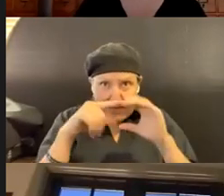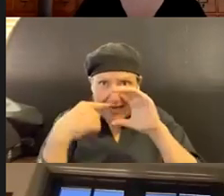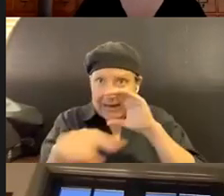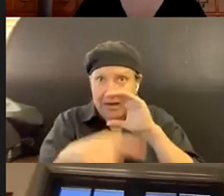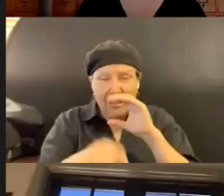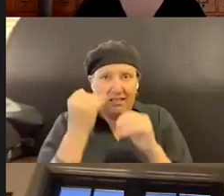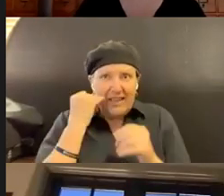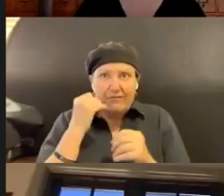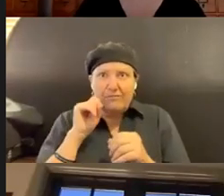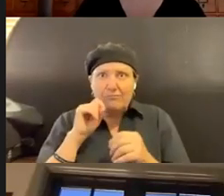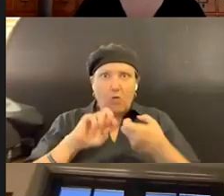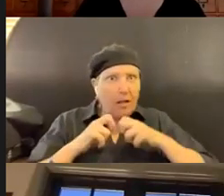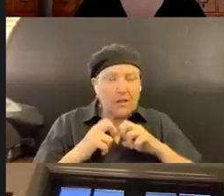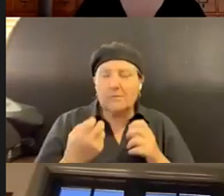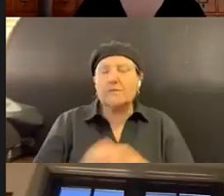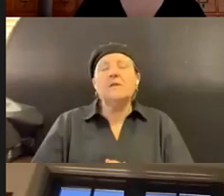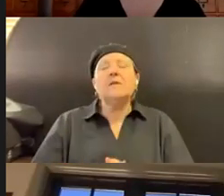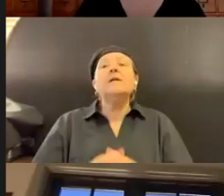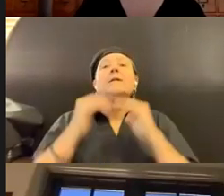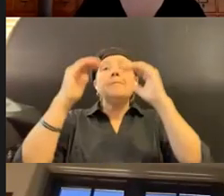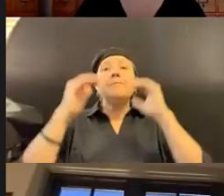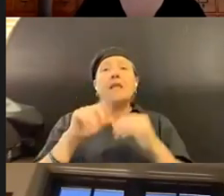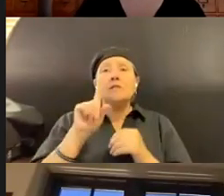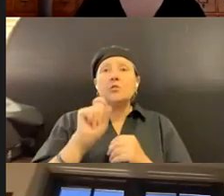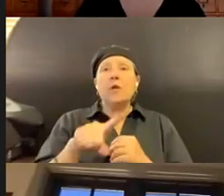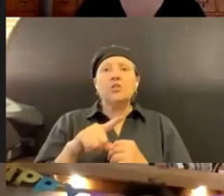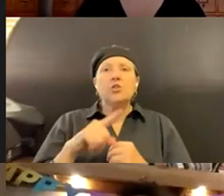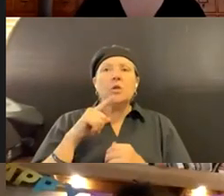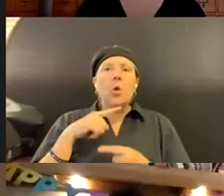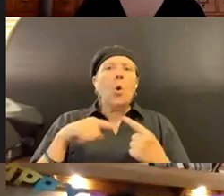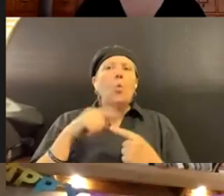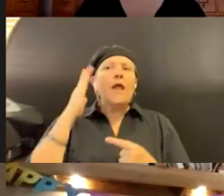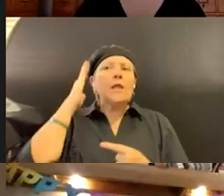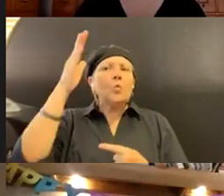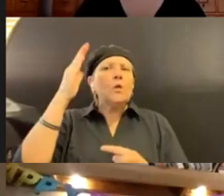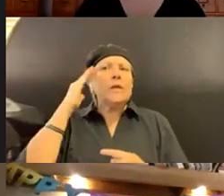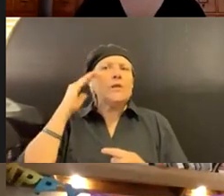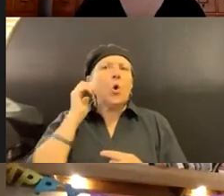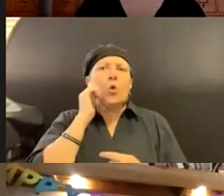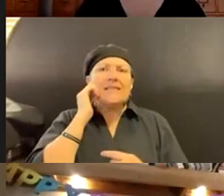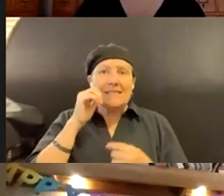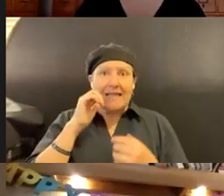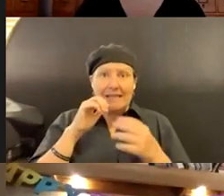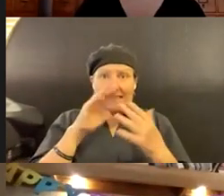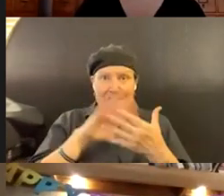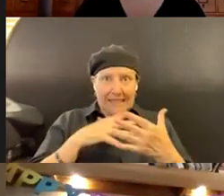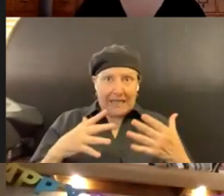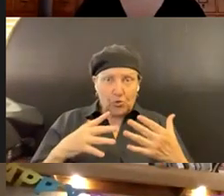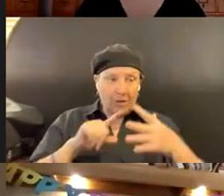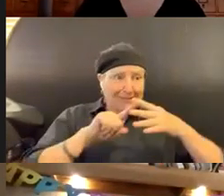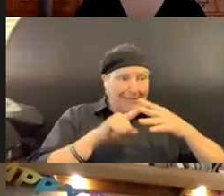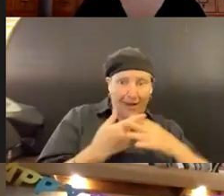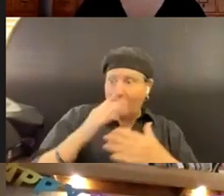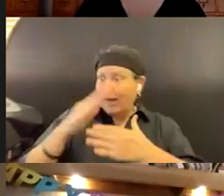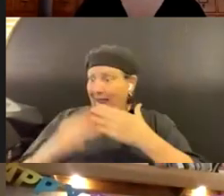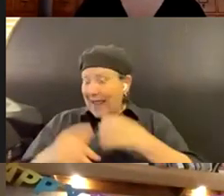Next question, when will we know the daily schedule, start and end times? Because we need to arrange for childcare now. And second, when will we know